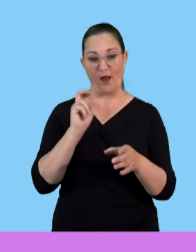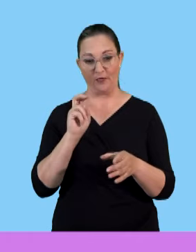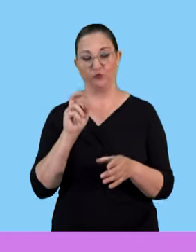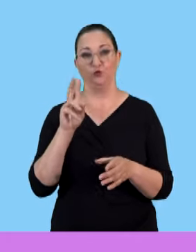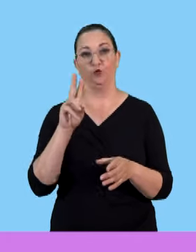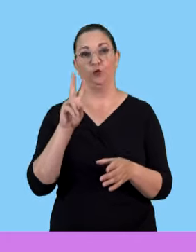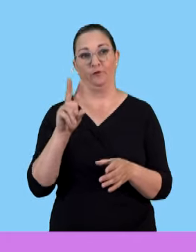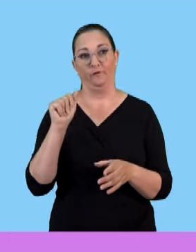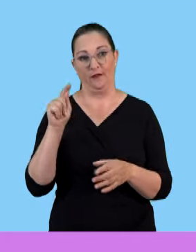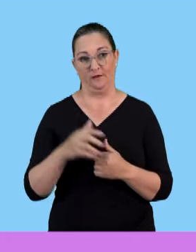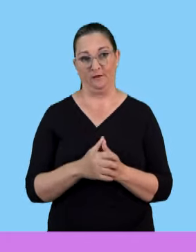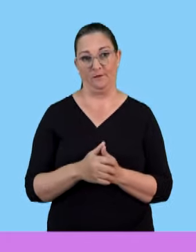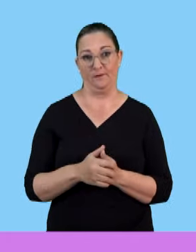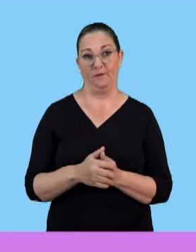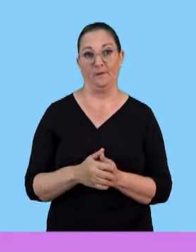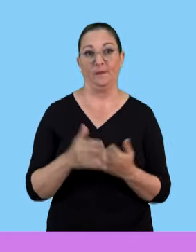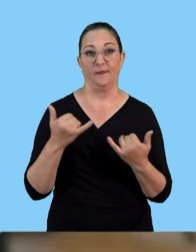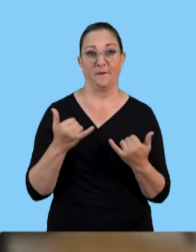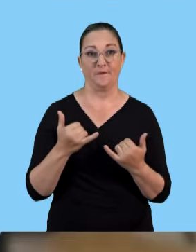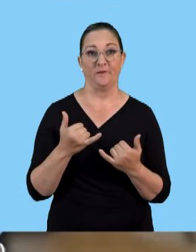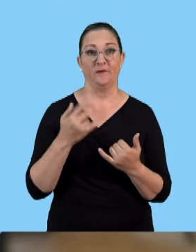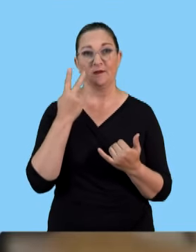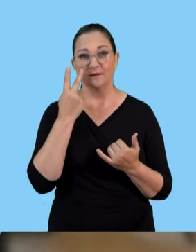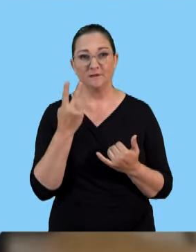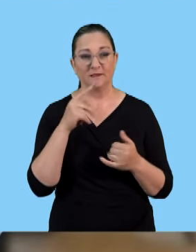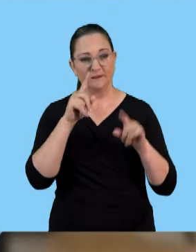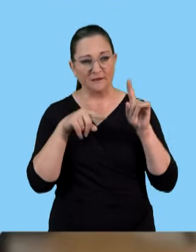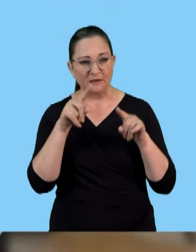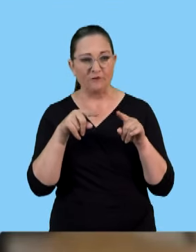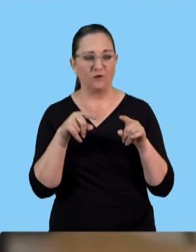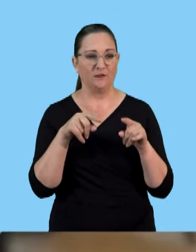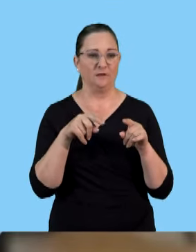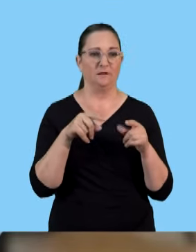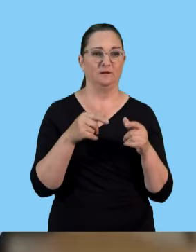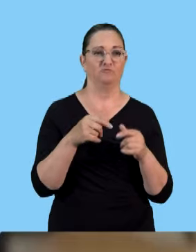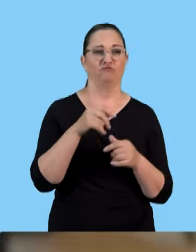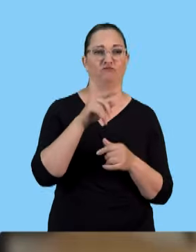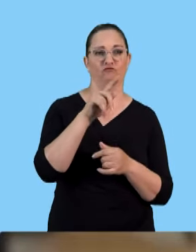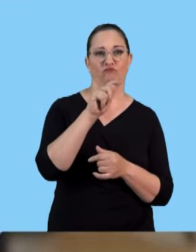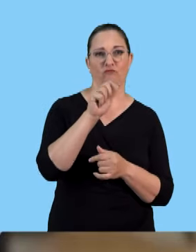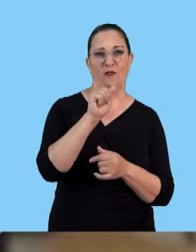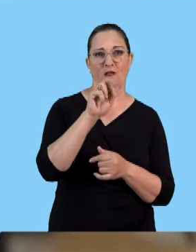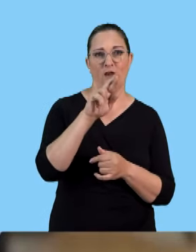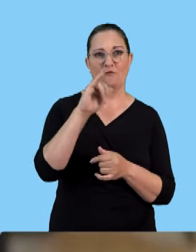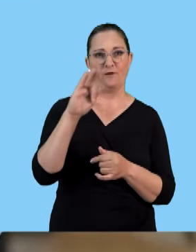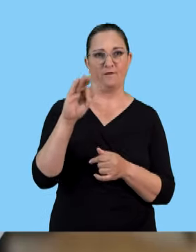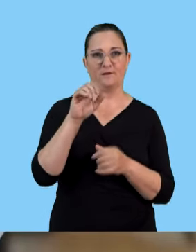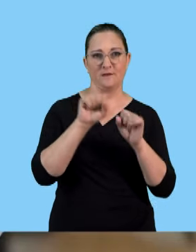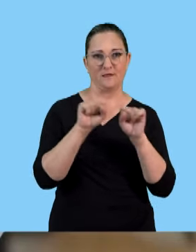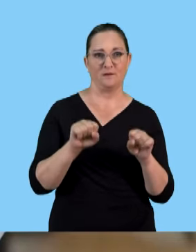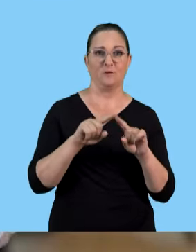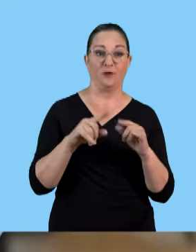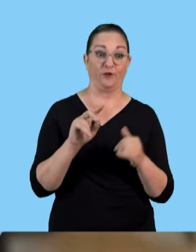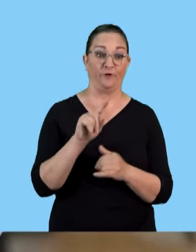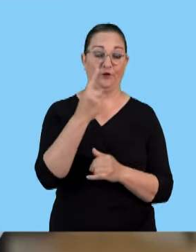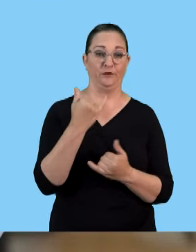VAT. Now, we are going to be looking at the types of the tariff system that we will be working with. Firstly, we will work with